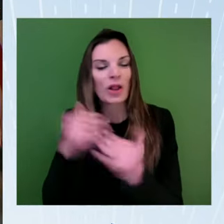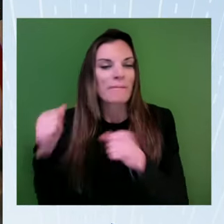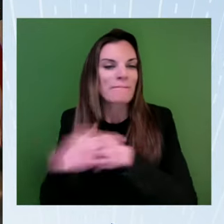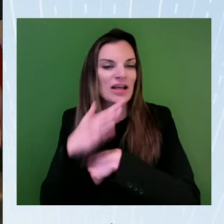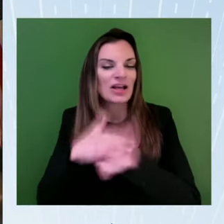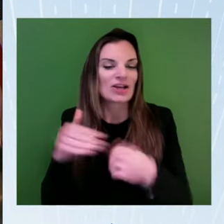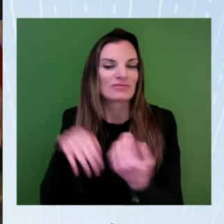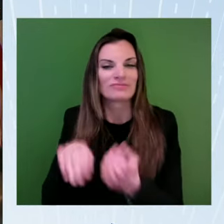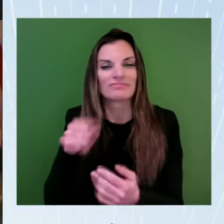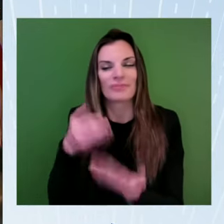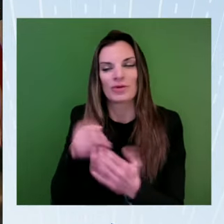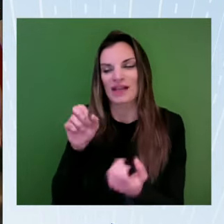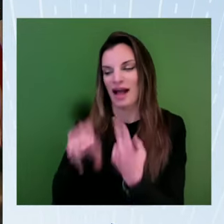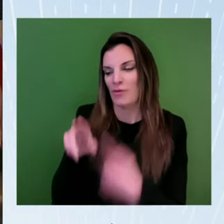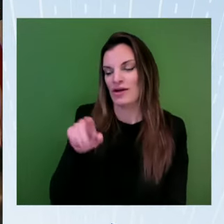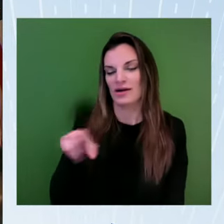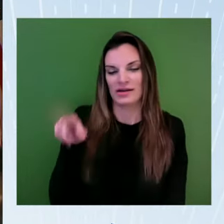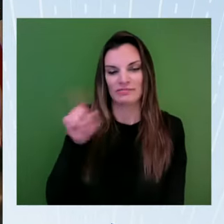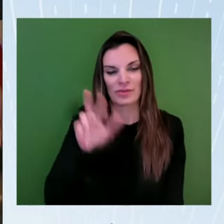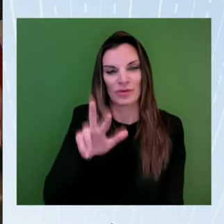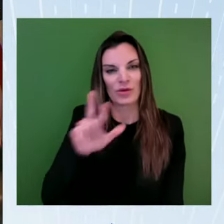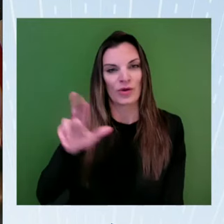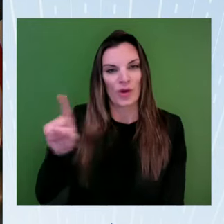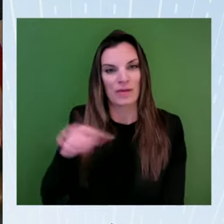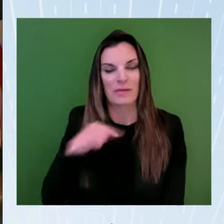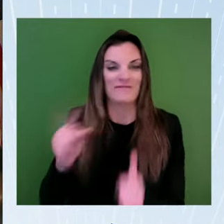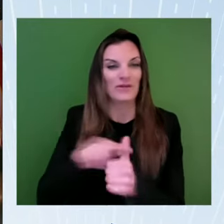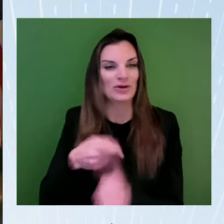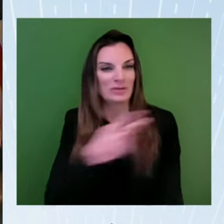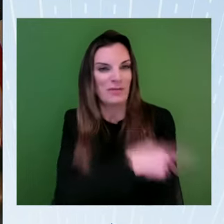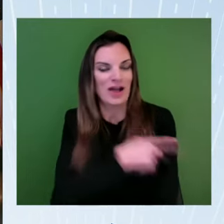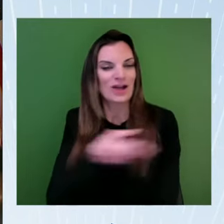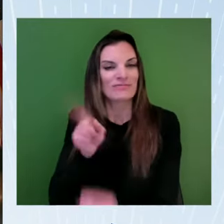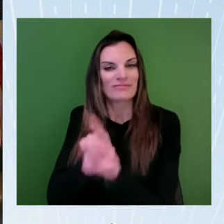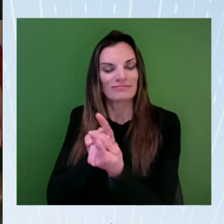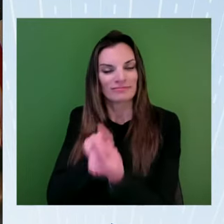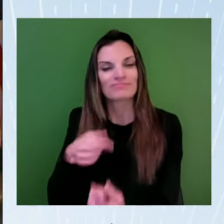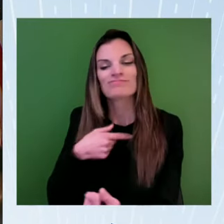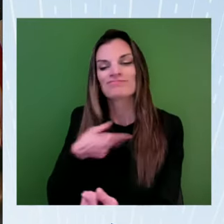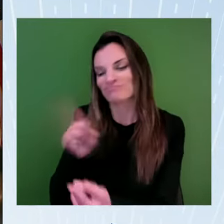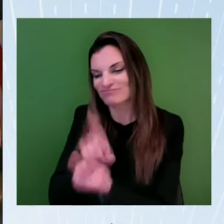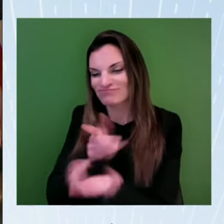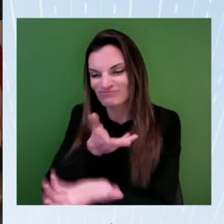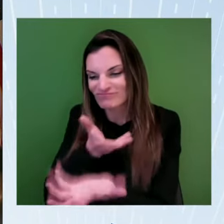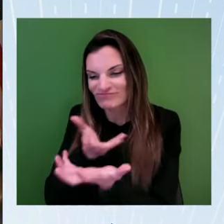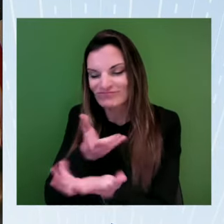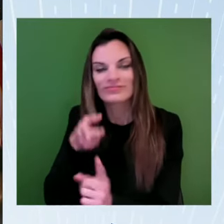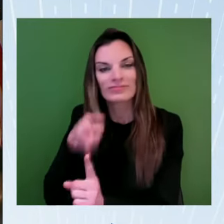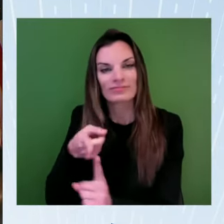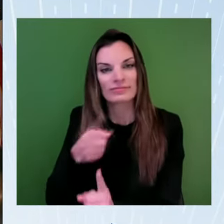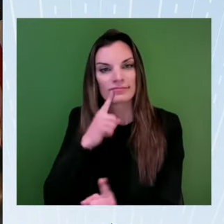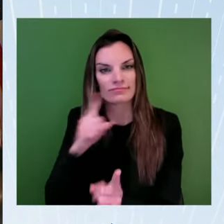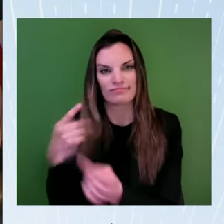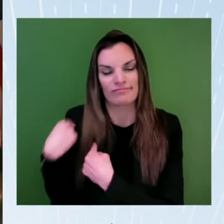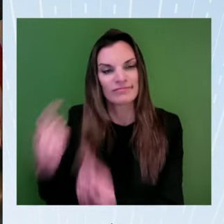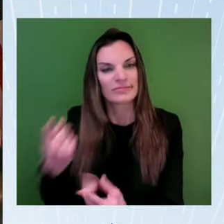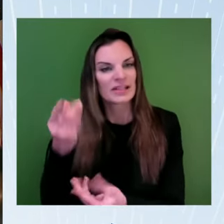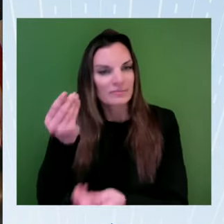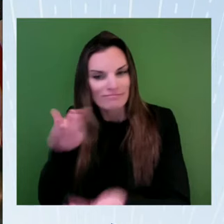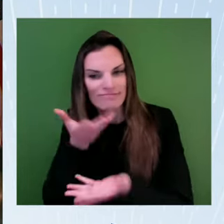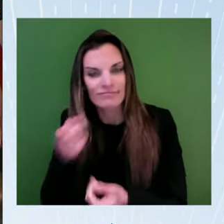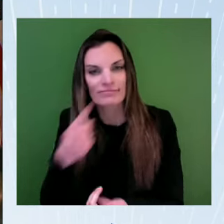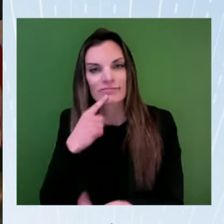there. I discovered that he had been receiving pain medications from various physicians and providers over the